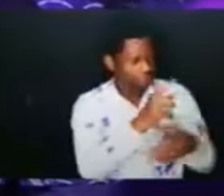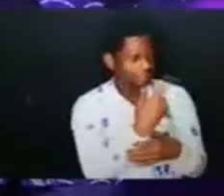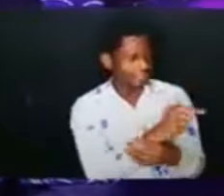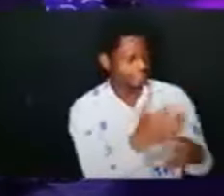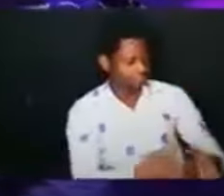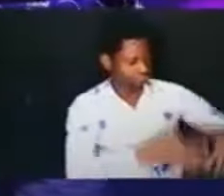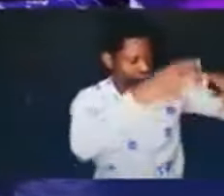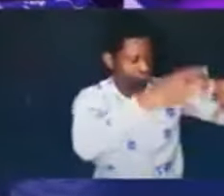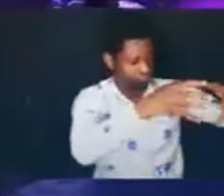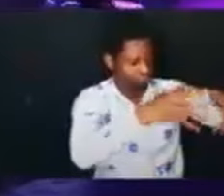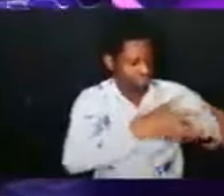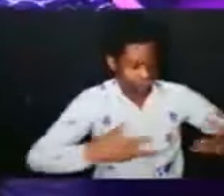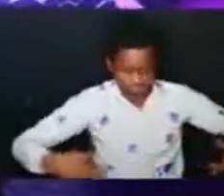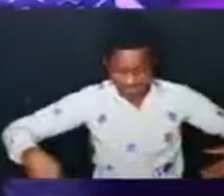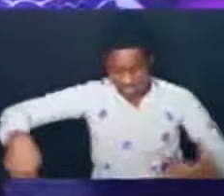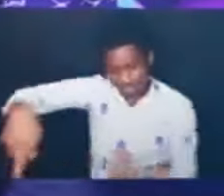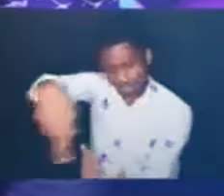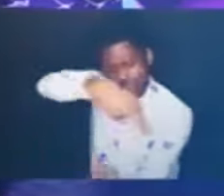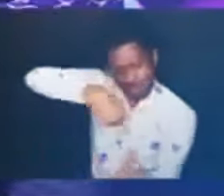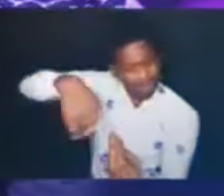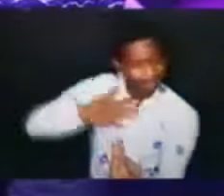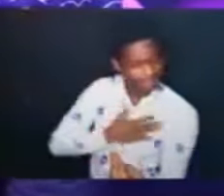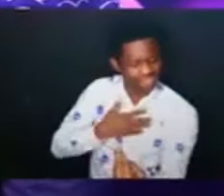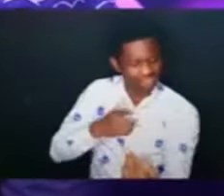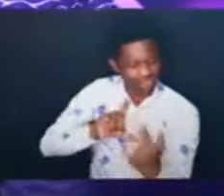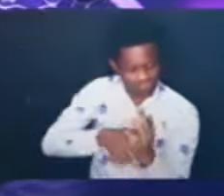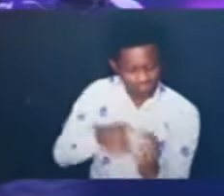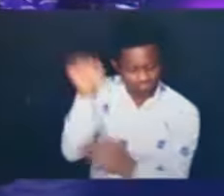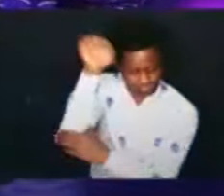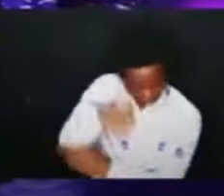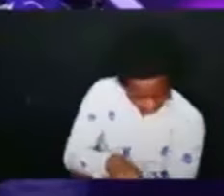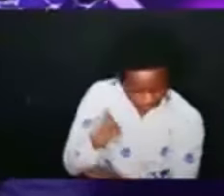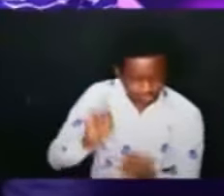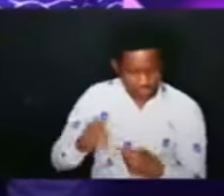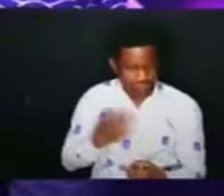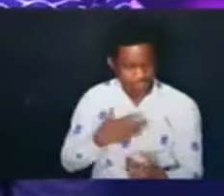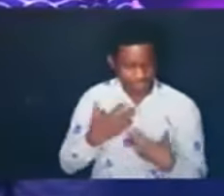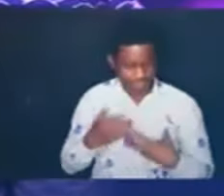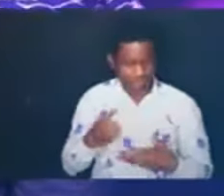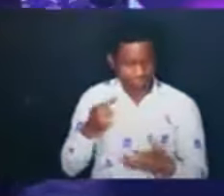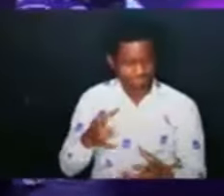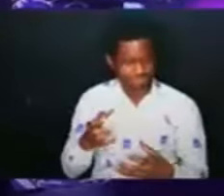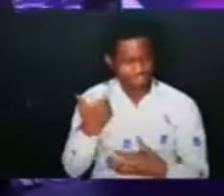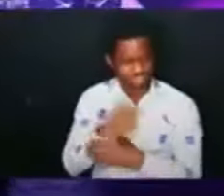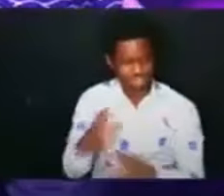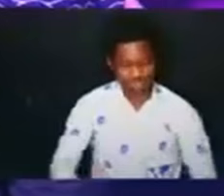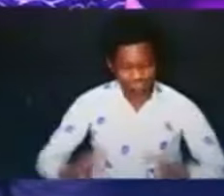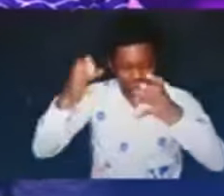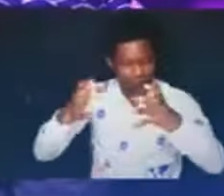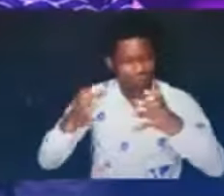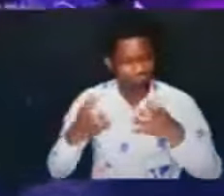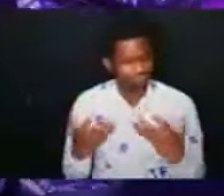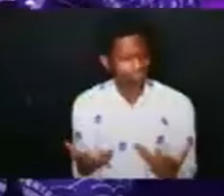chichiri ayuo afiafi ewo afuom na mafi no sori gina achireben na she mafiafi no twa mafi ne